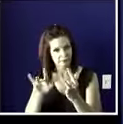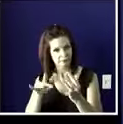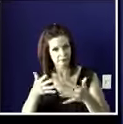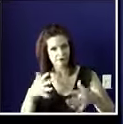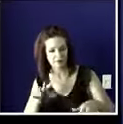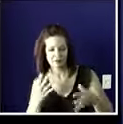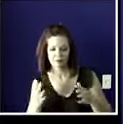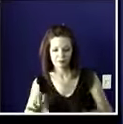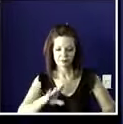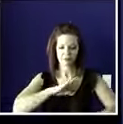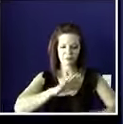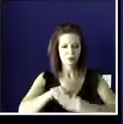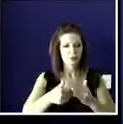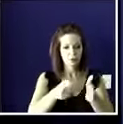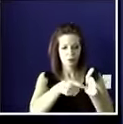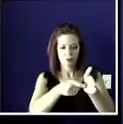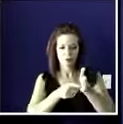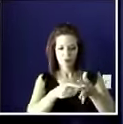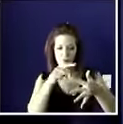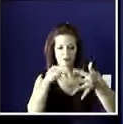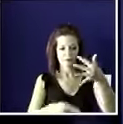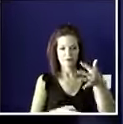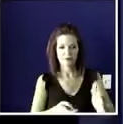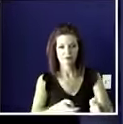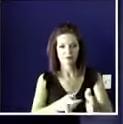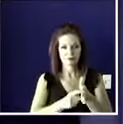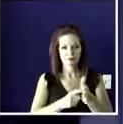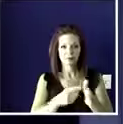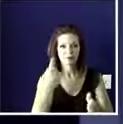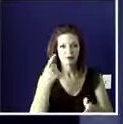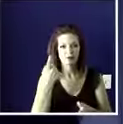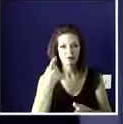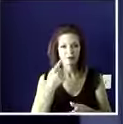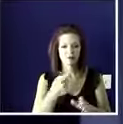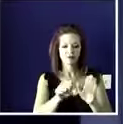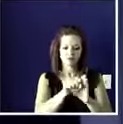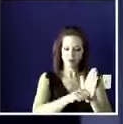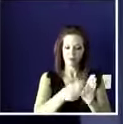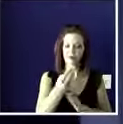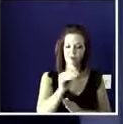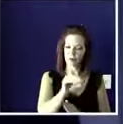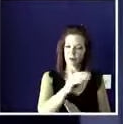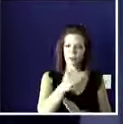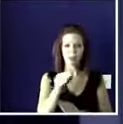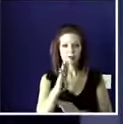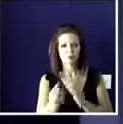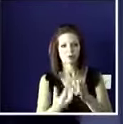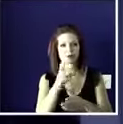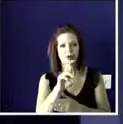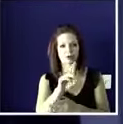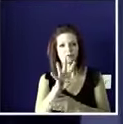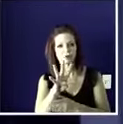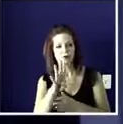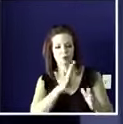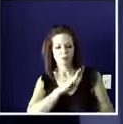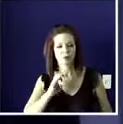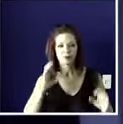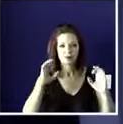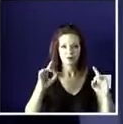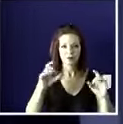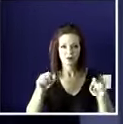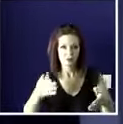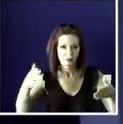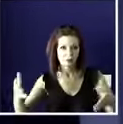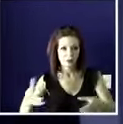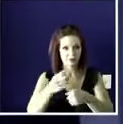the requirements as specified by the state of Missouri and the Blue Springs R4 Board of Education so that they may receive their